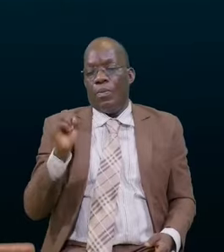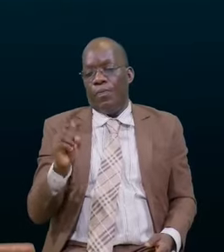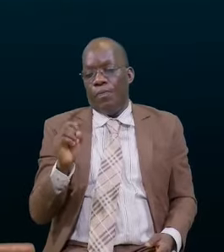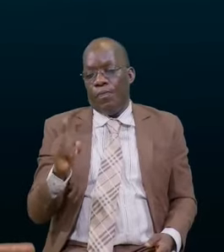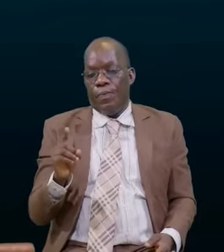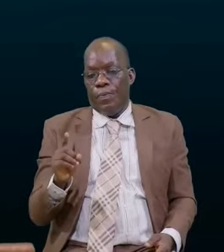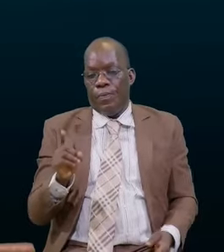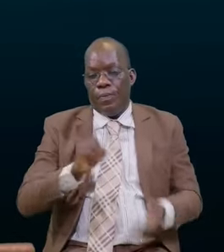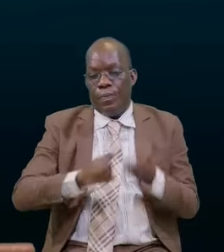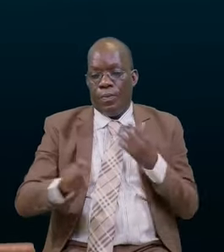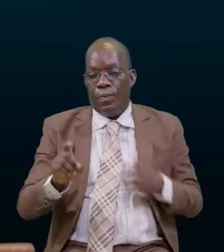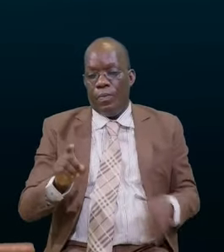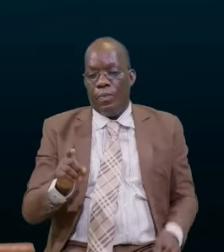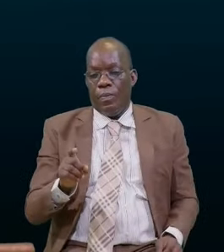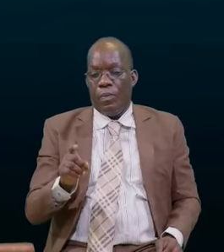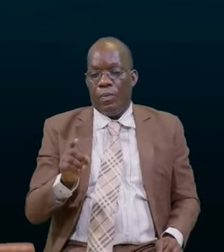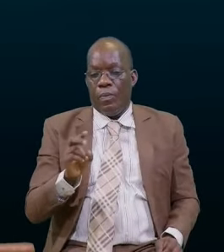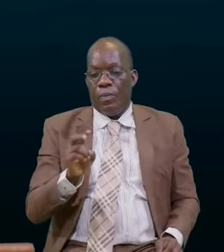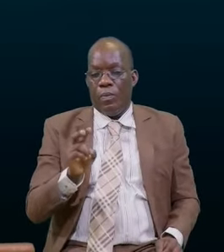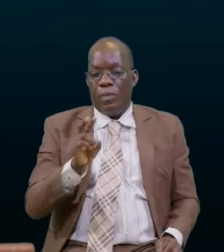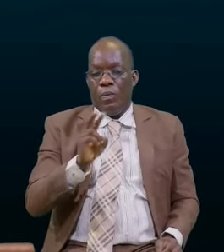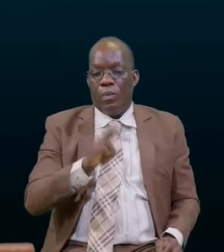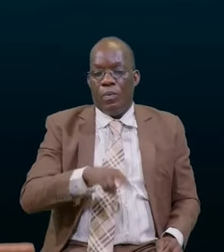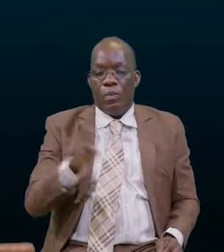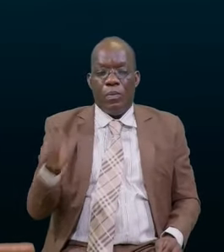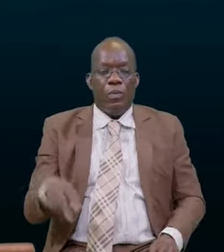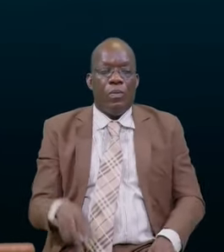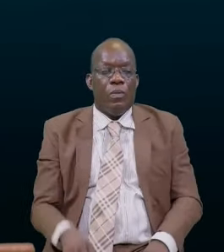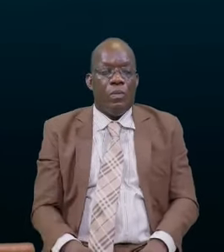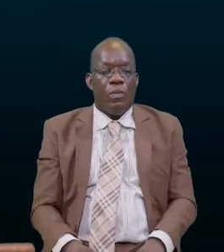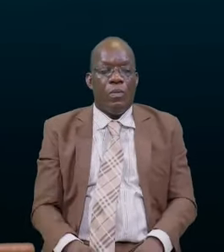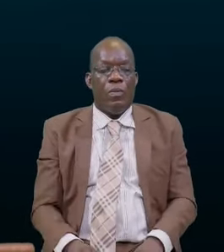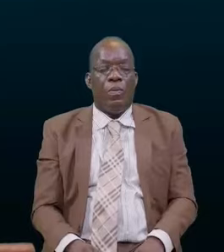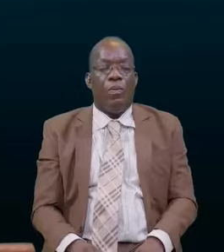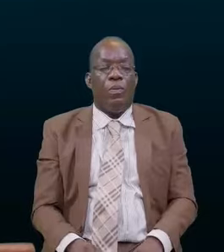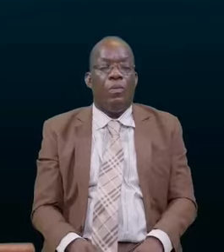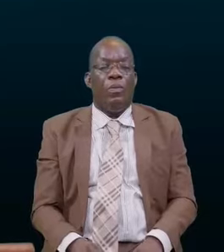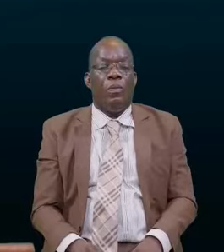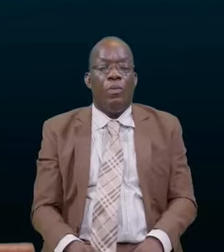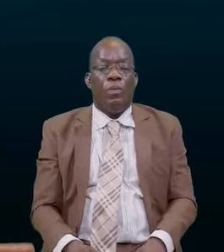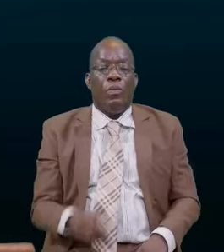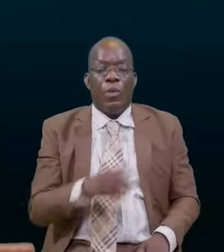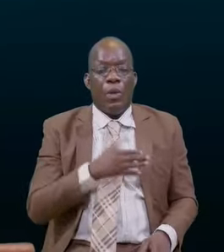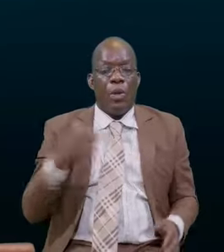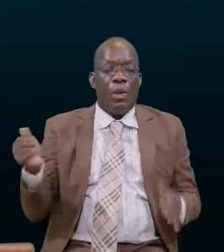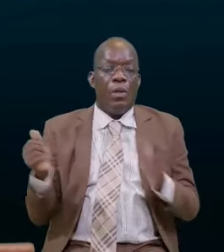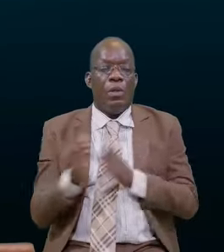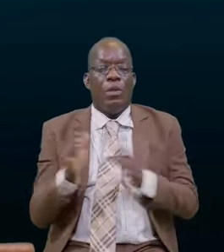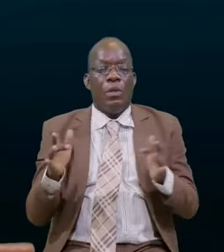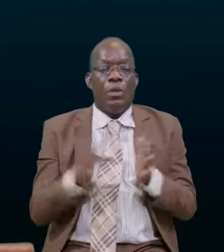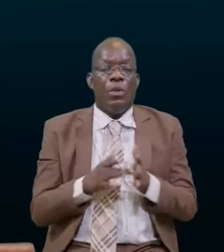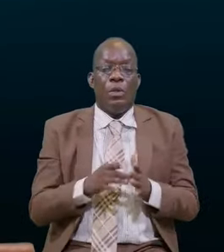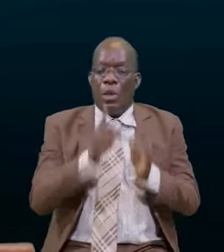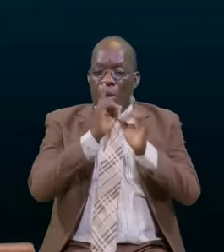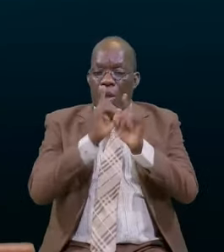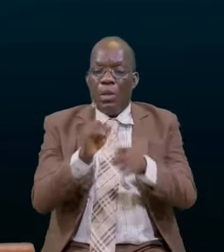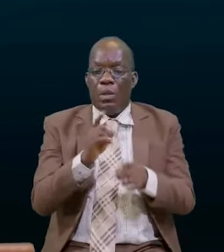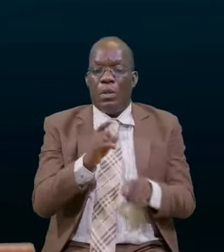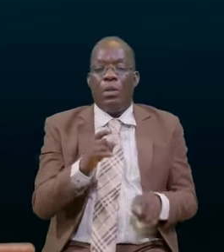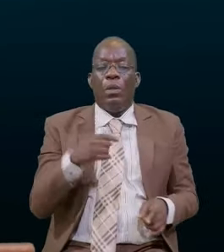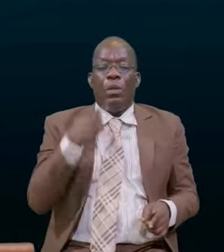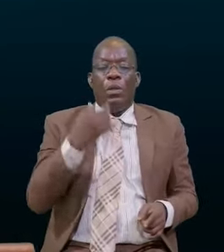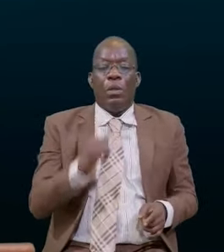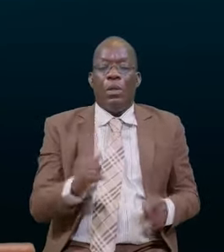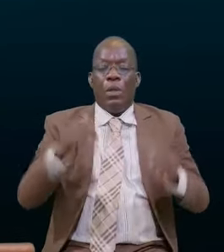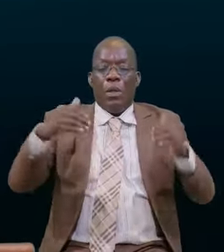11 verse 22 and Jesus answering said unto them have faith in God